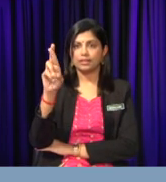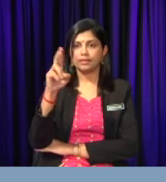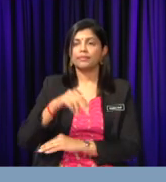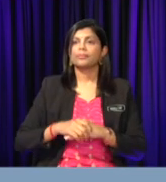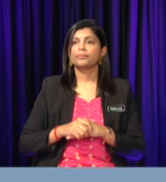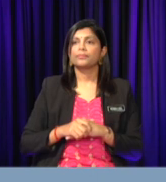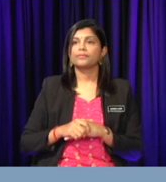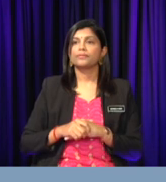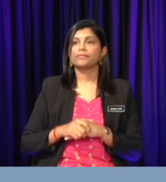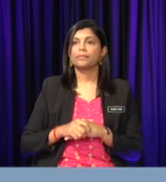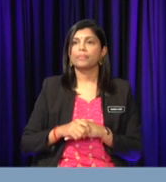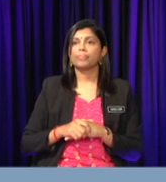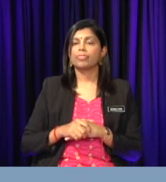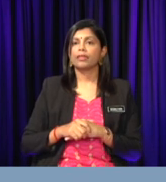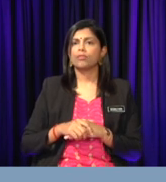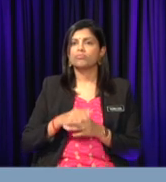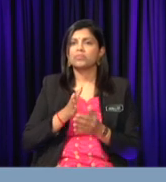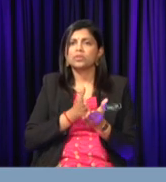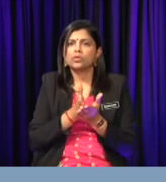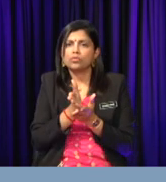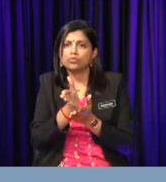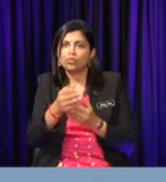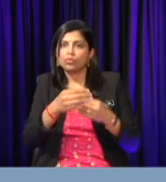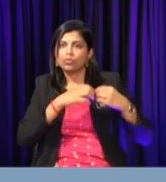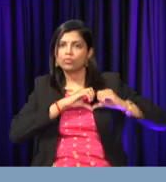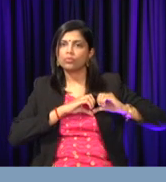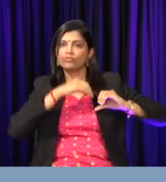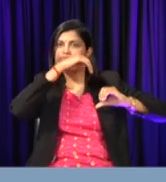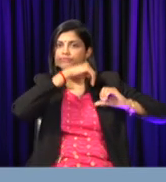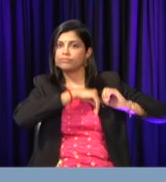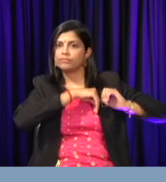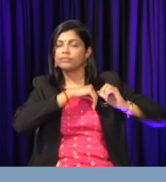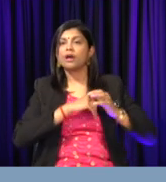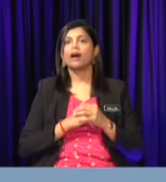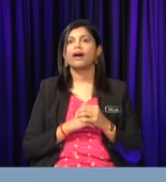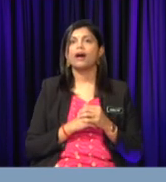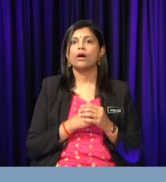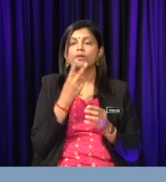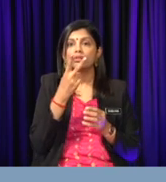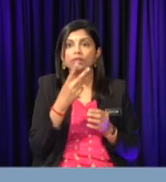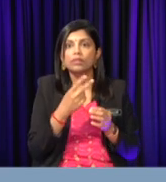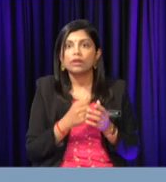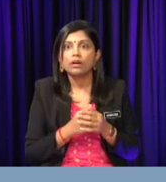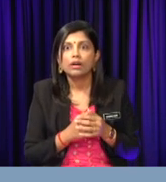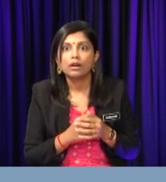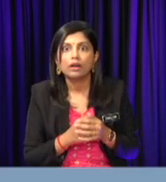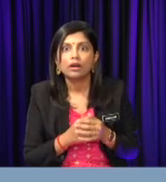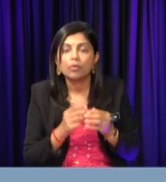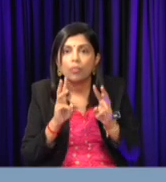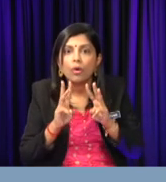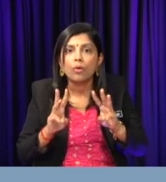it will take more place in people's heart, because okay. People tend to follow people other